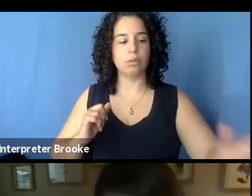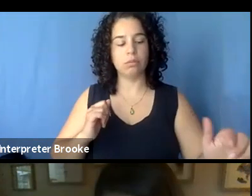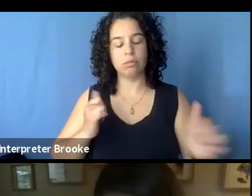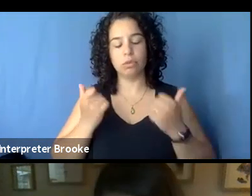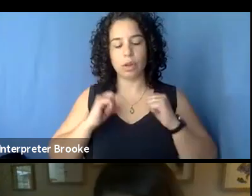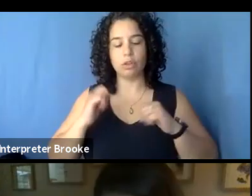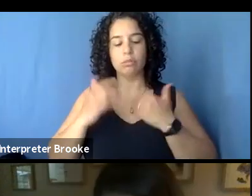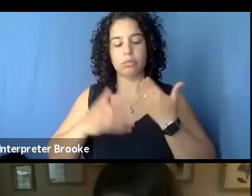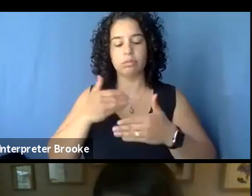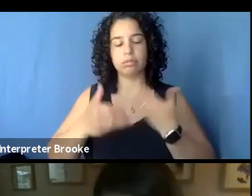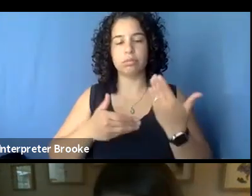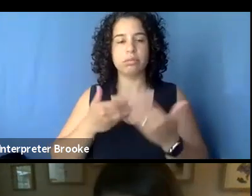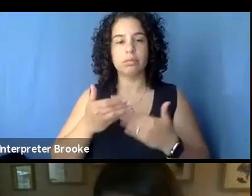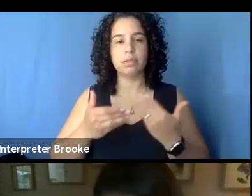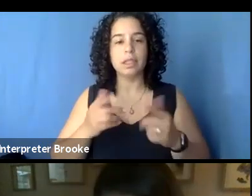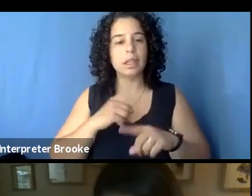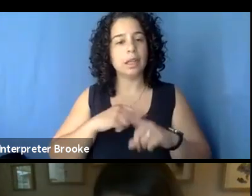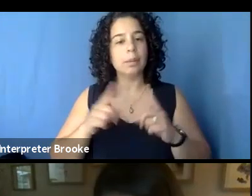also